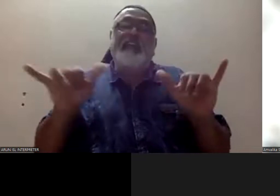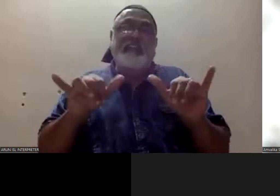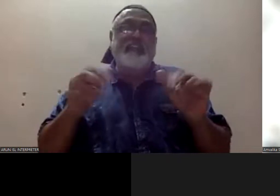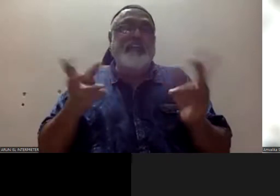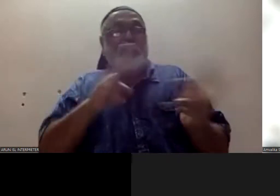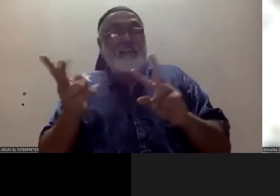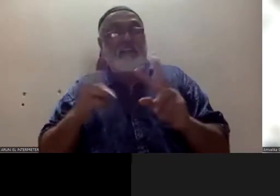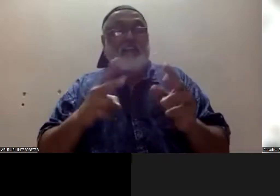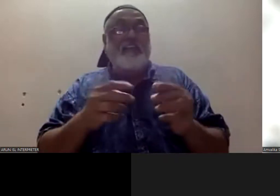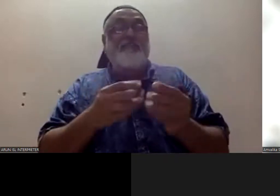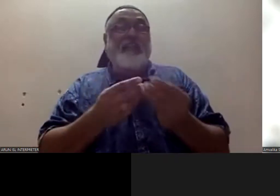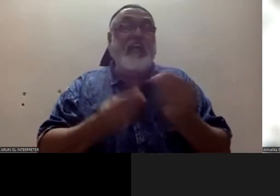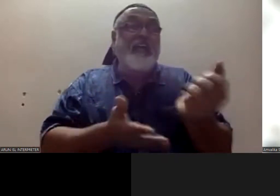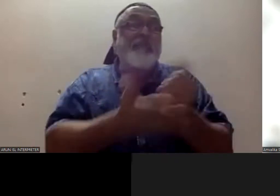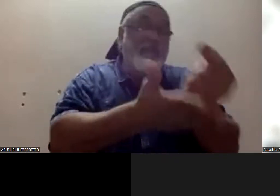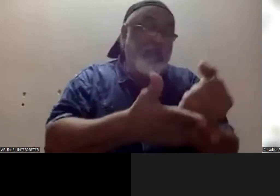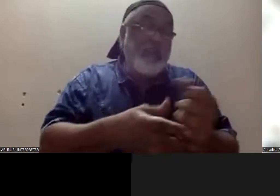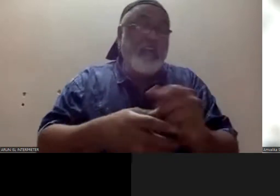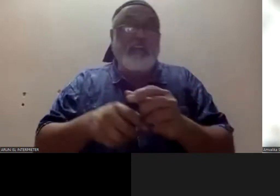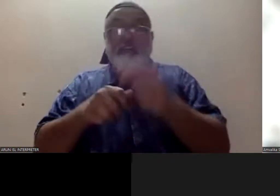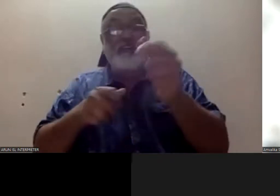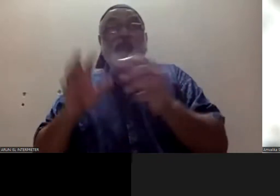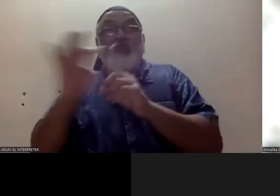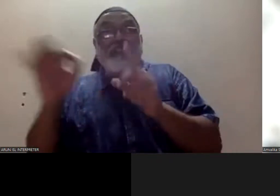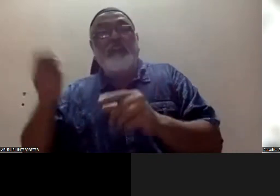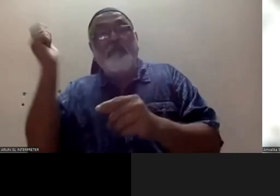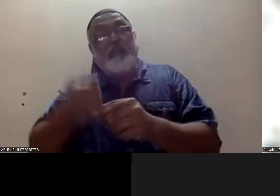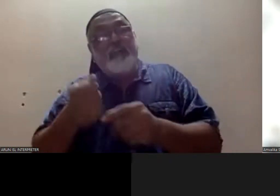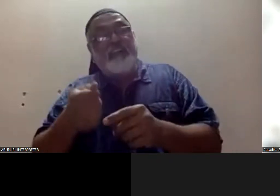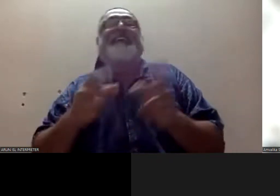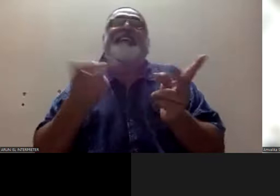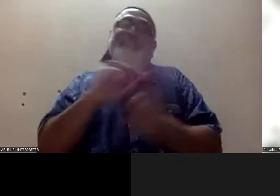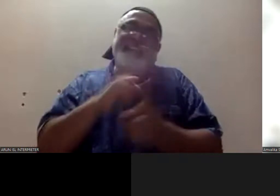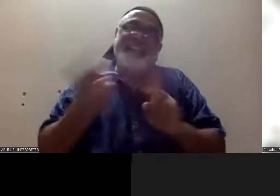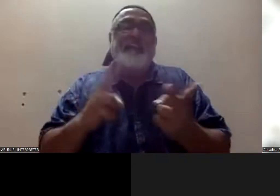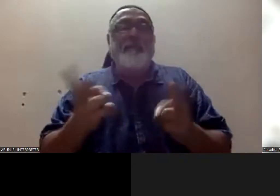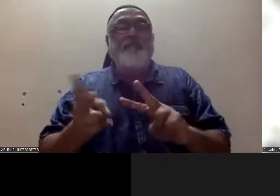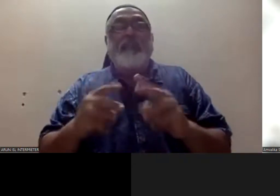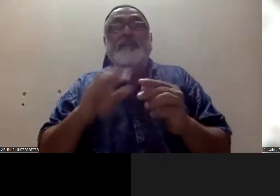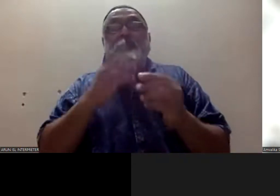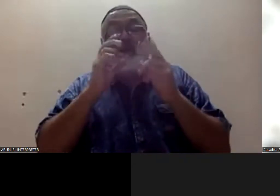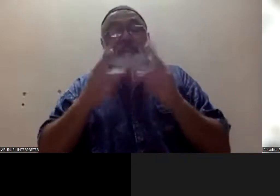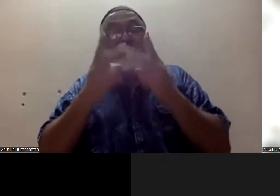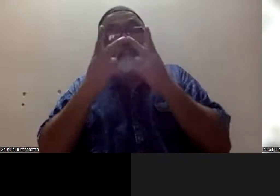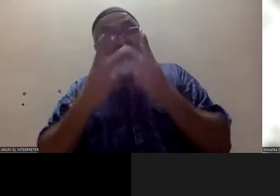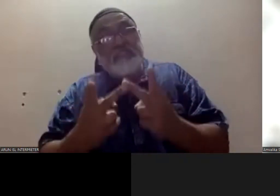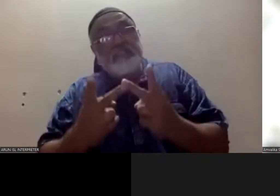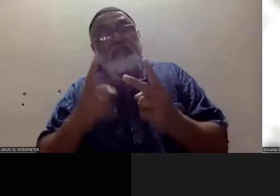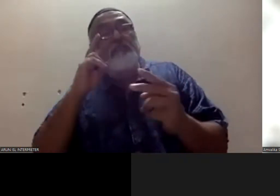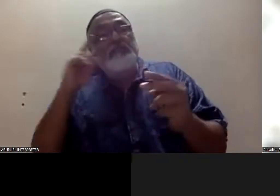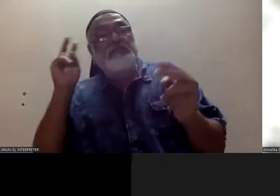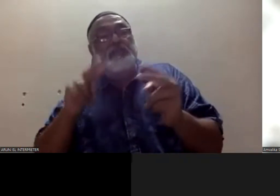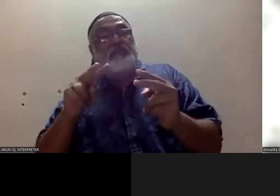the work? You're doing something, you should yeah, get an incentive. But then having said that, we also have to look at it from the other end of the spectrum where if